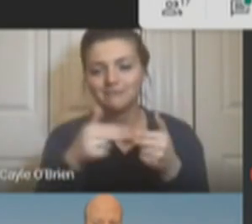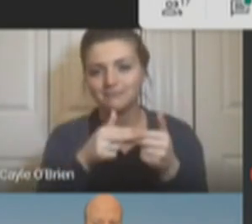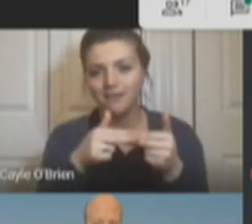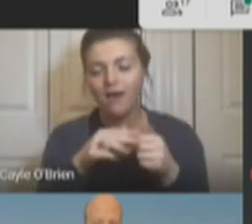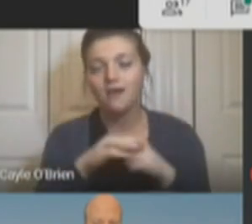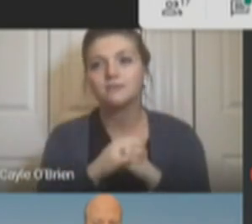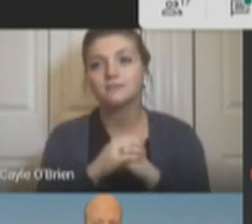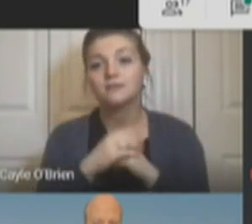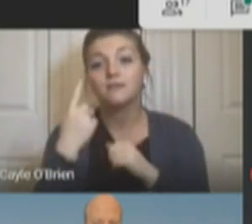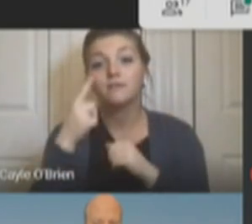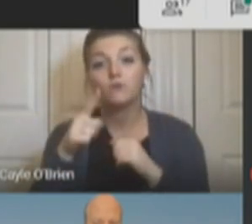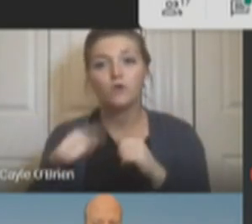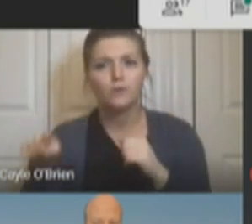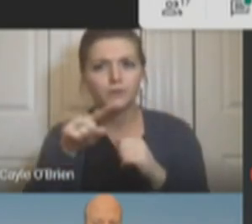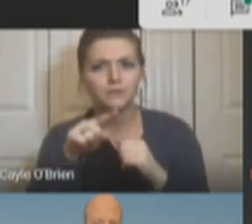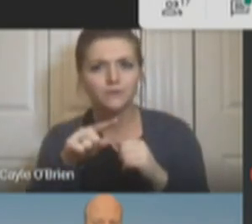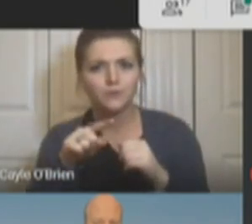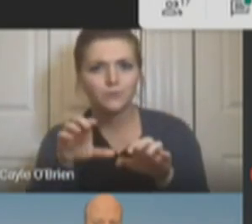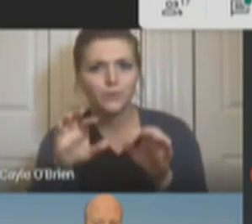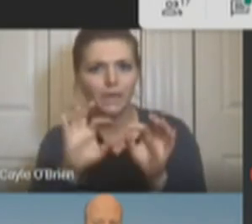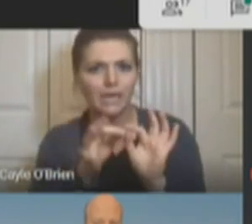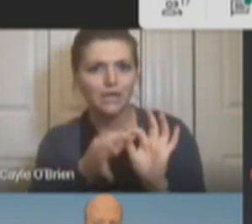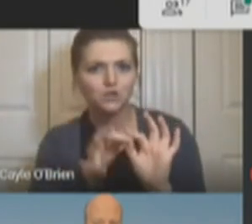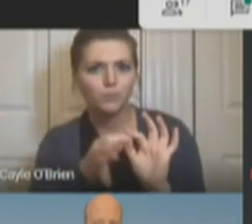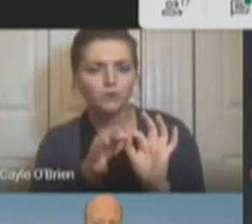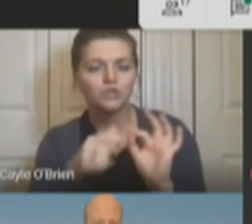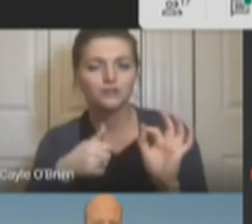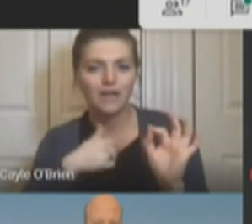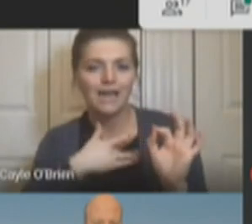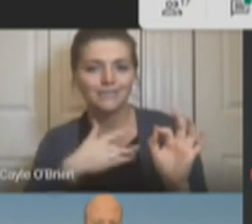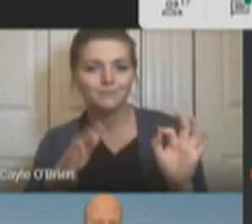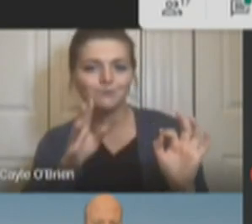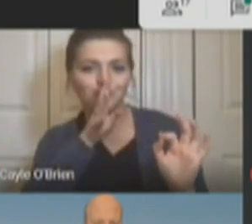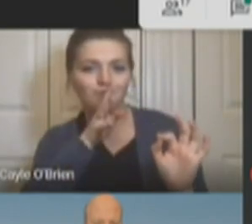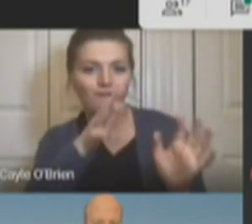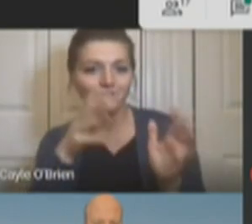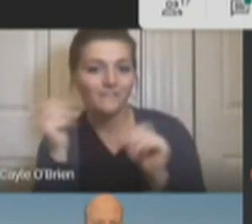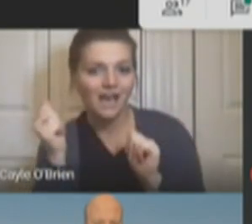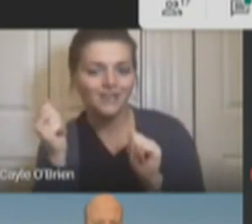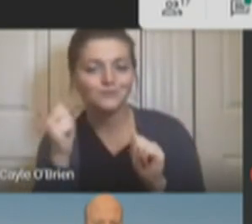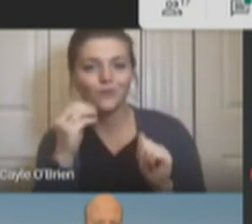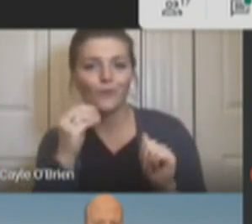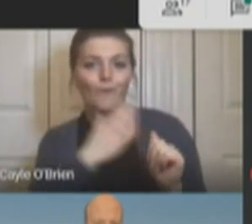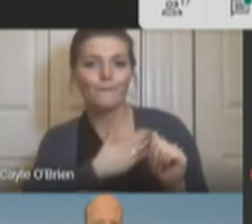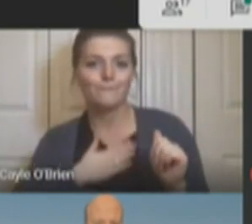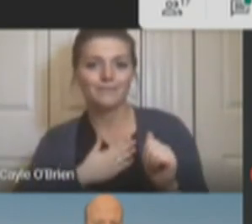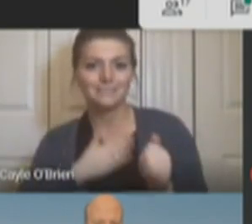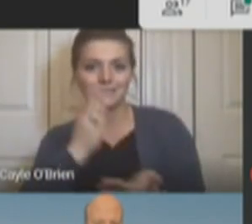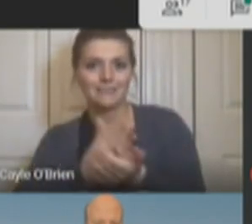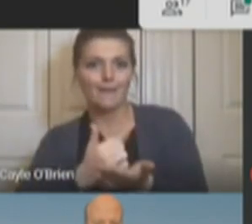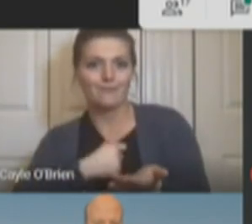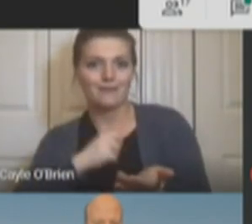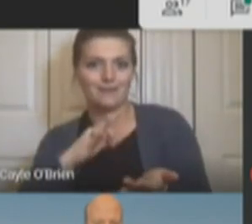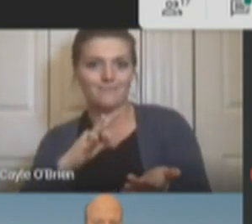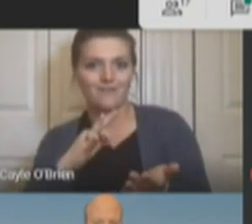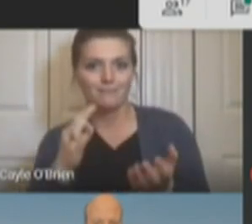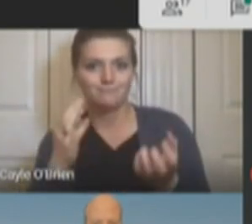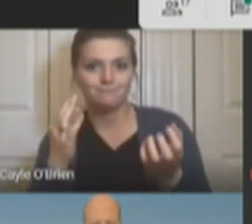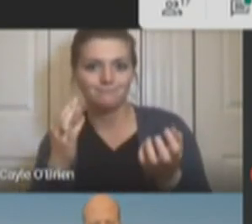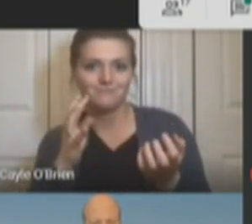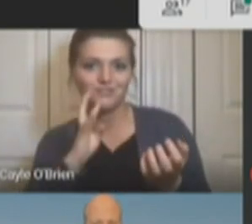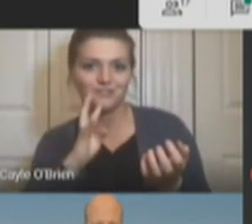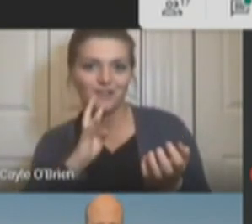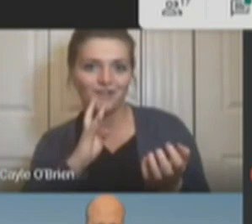doing interpretation, please, I tend to talk fast. Please stop me if I'm going too fast. I don't want anyone